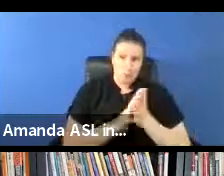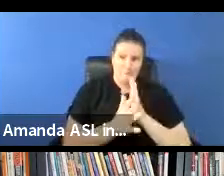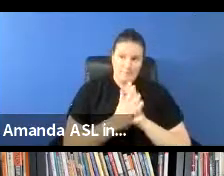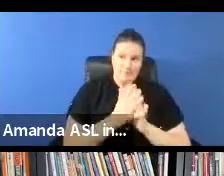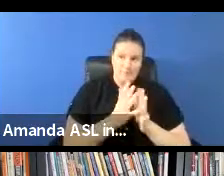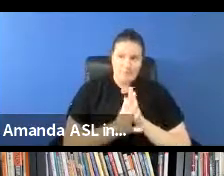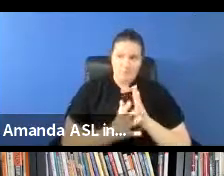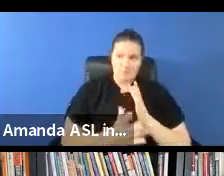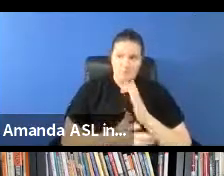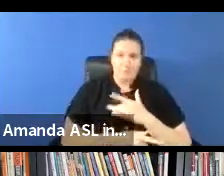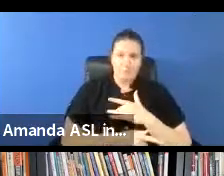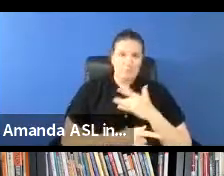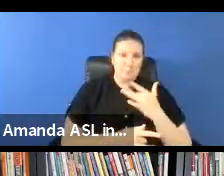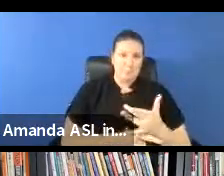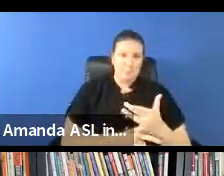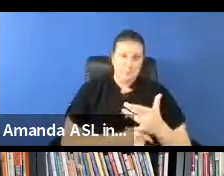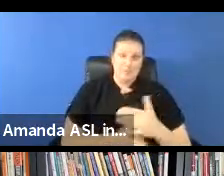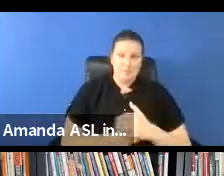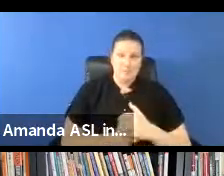generally pretty